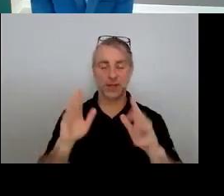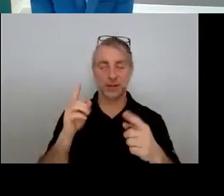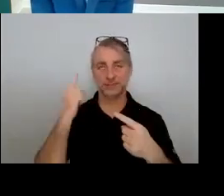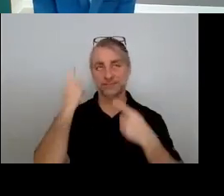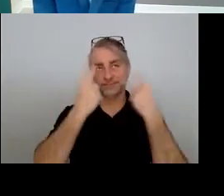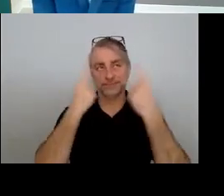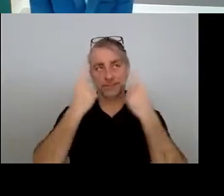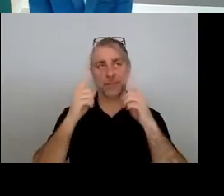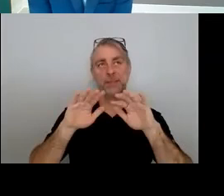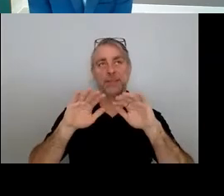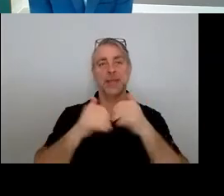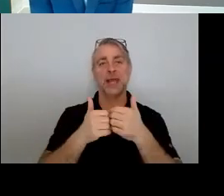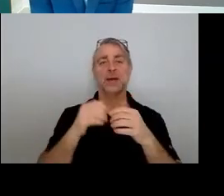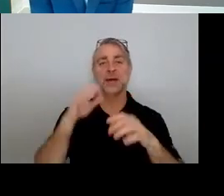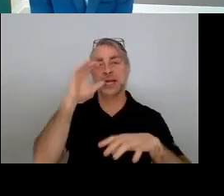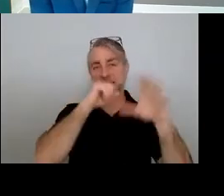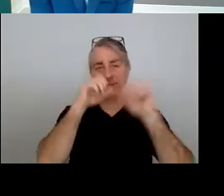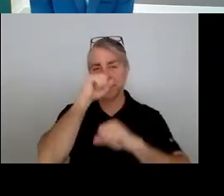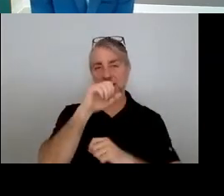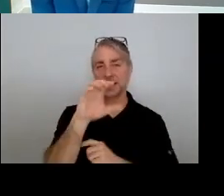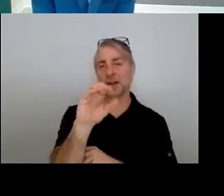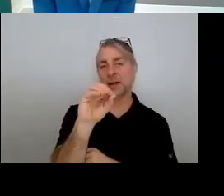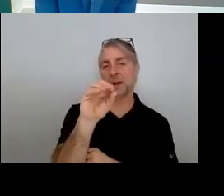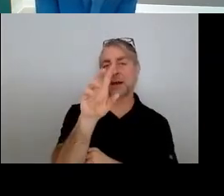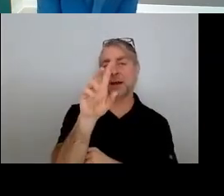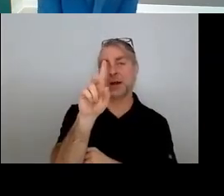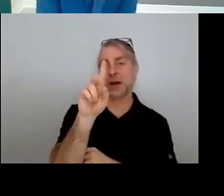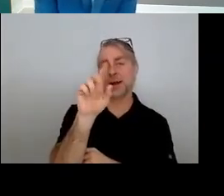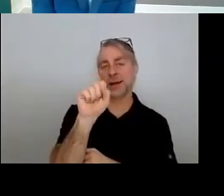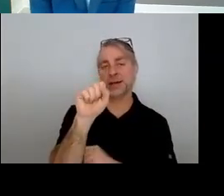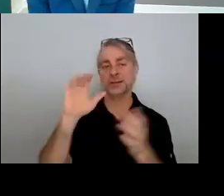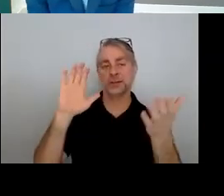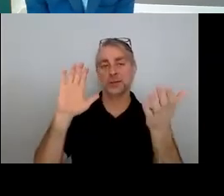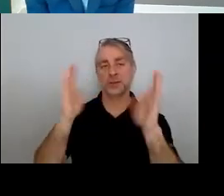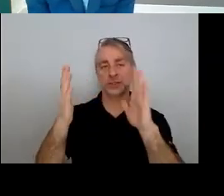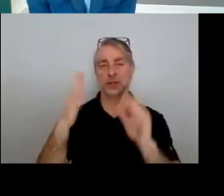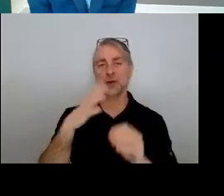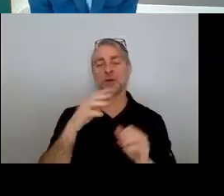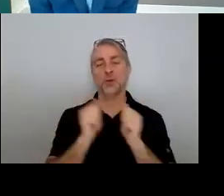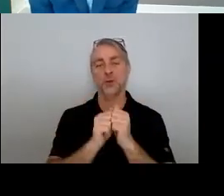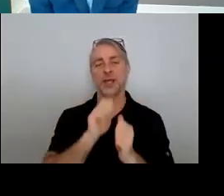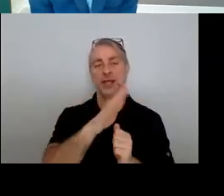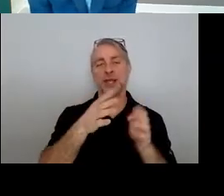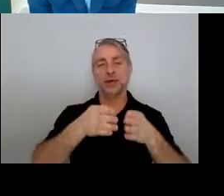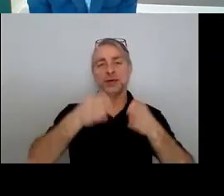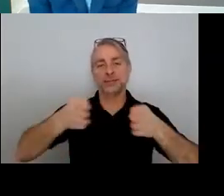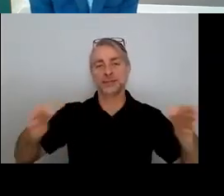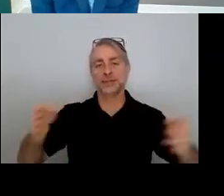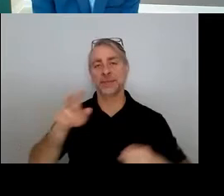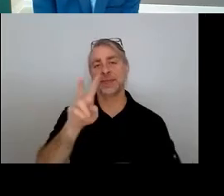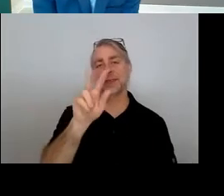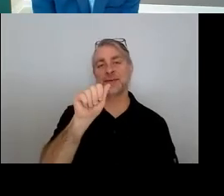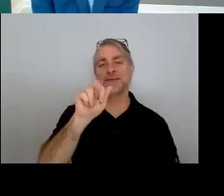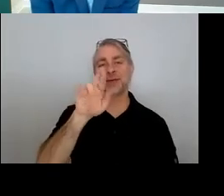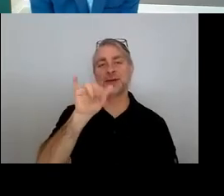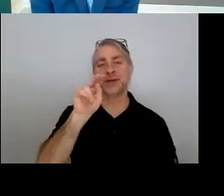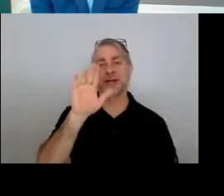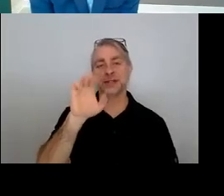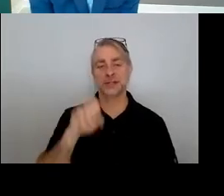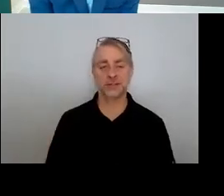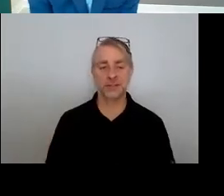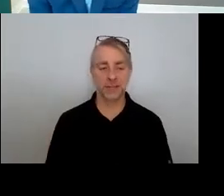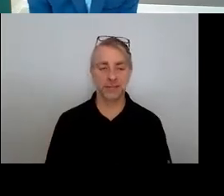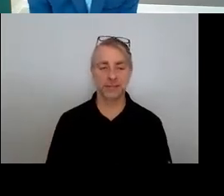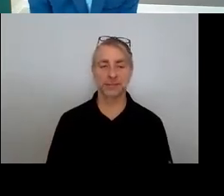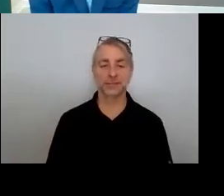of the odds ratio and its variance. But the common factor among all the different types of